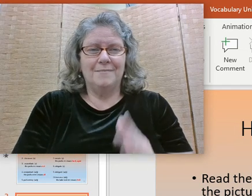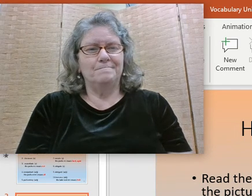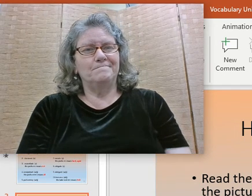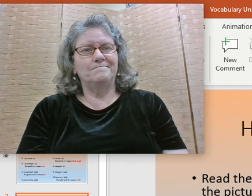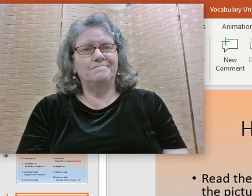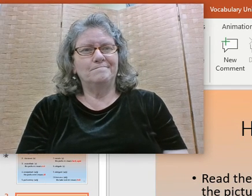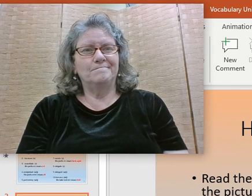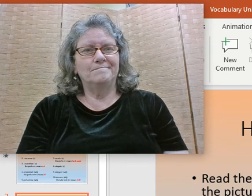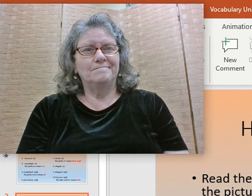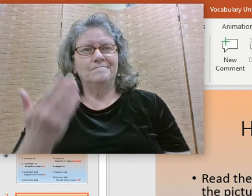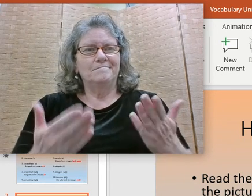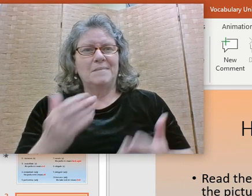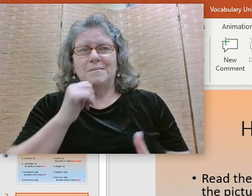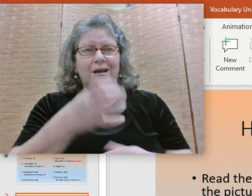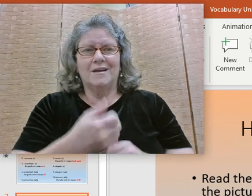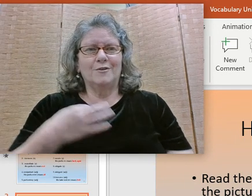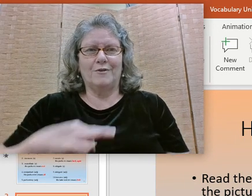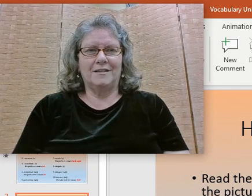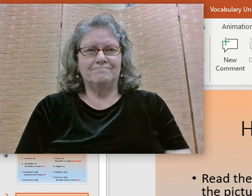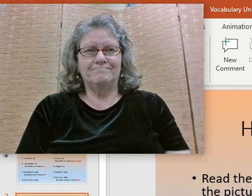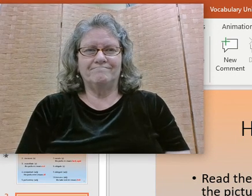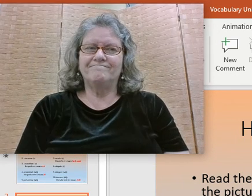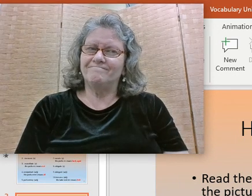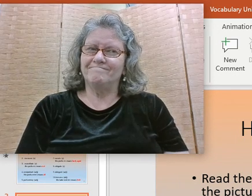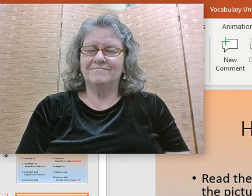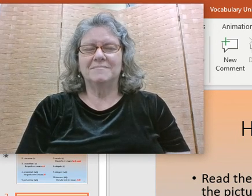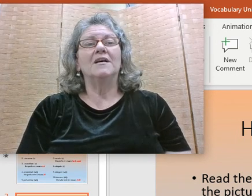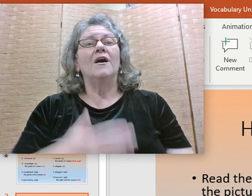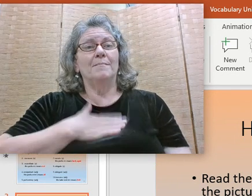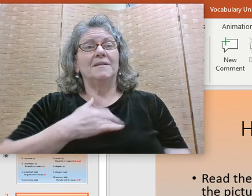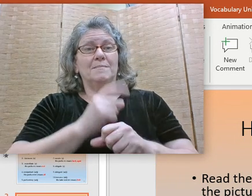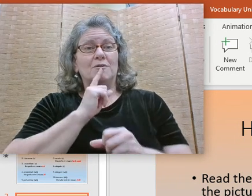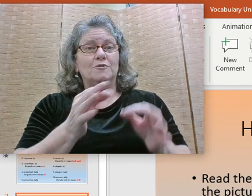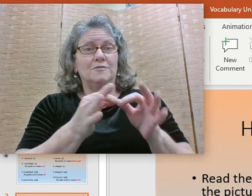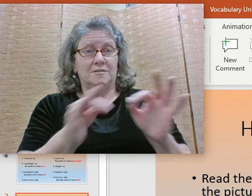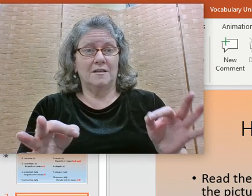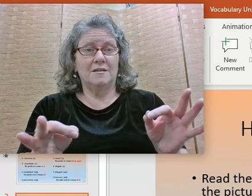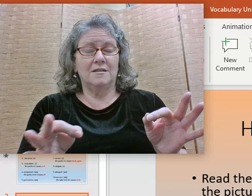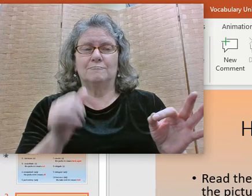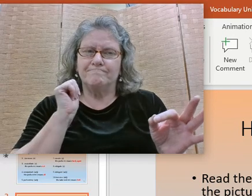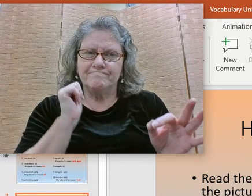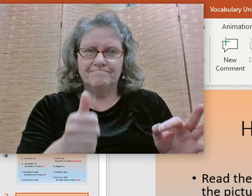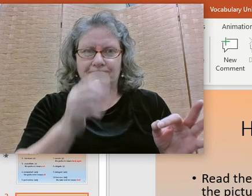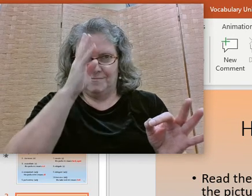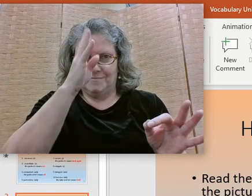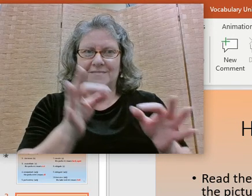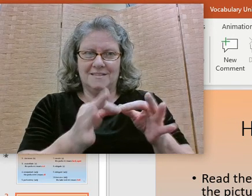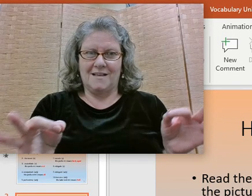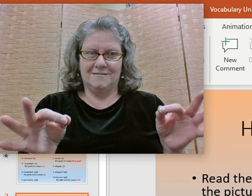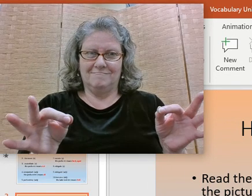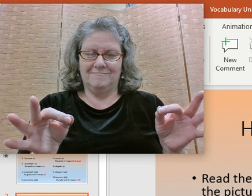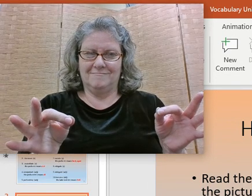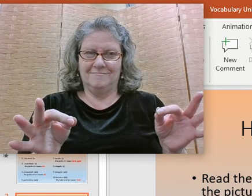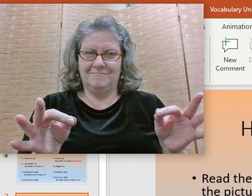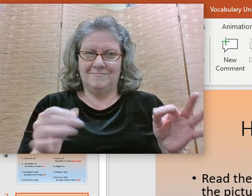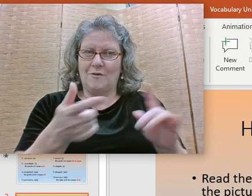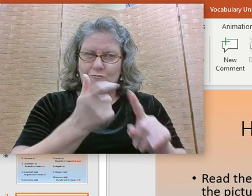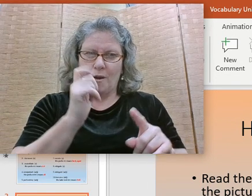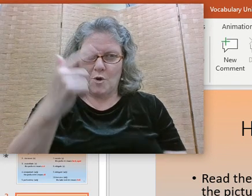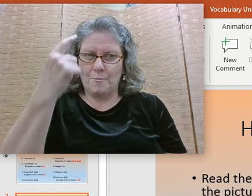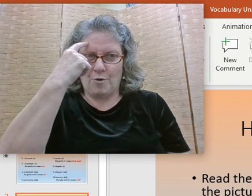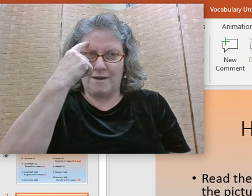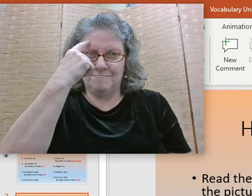not receive credit for the work that you're doing. So please make sure that the sentence you're writing is an original sentence coming directly from your